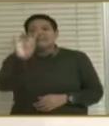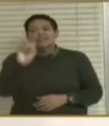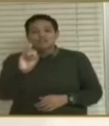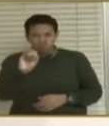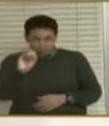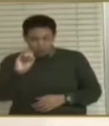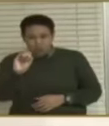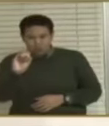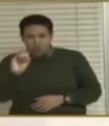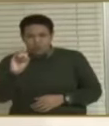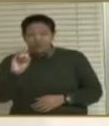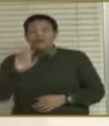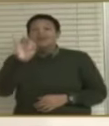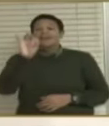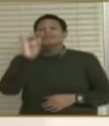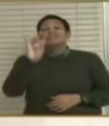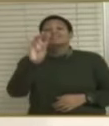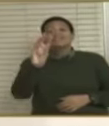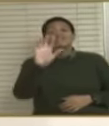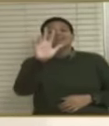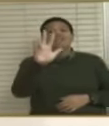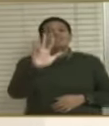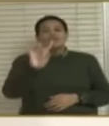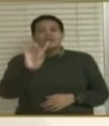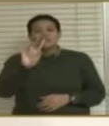876-538-2780. That's